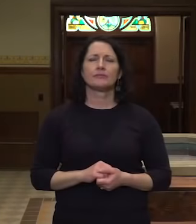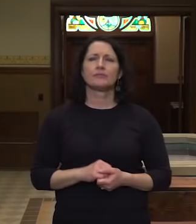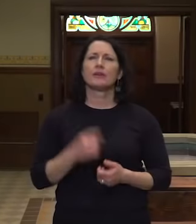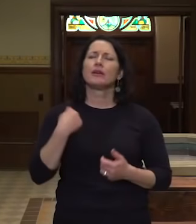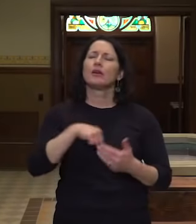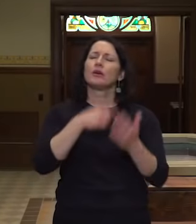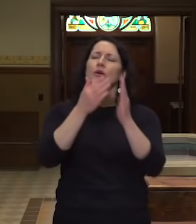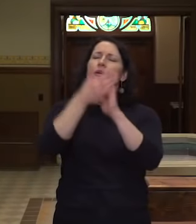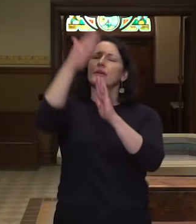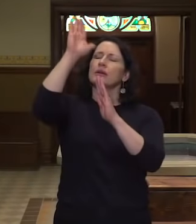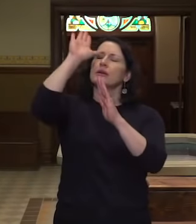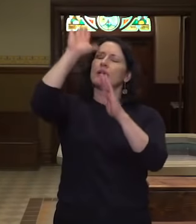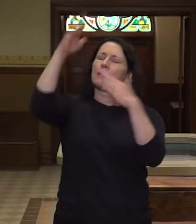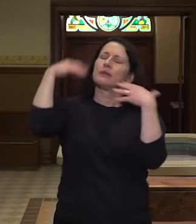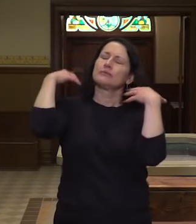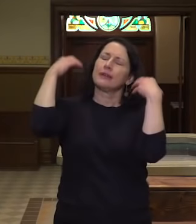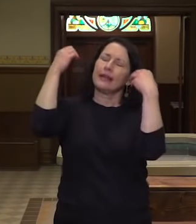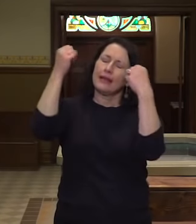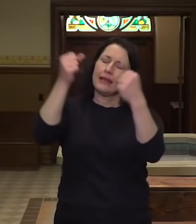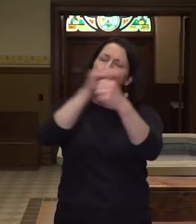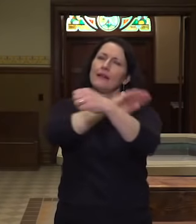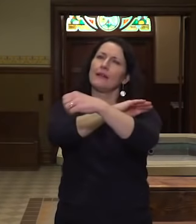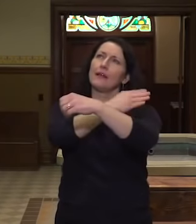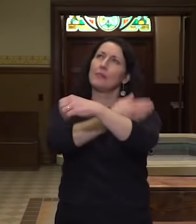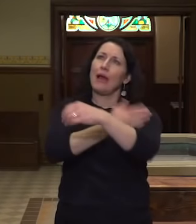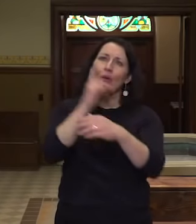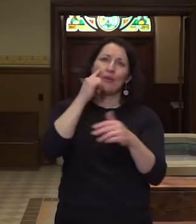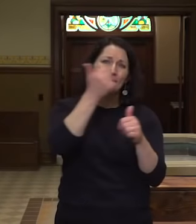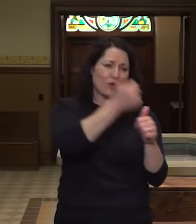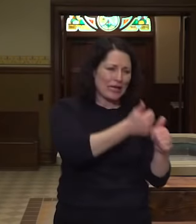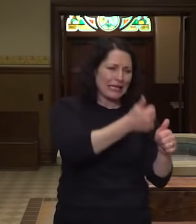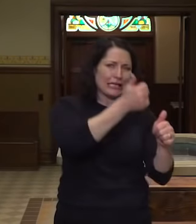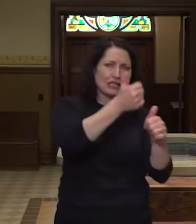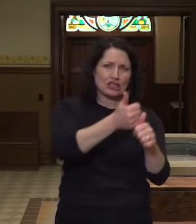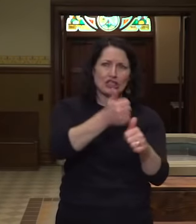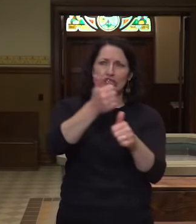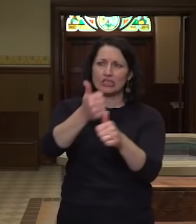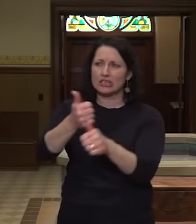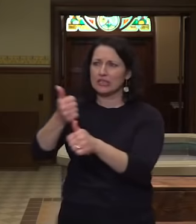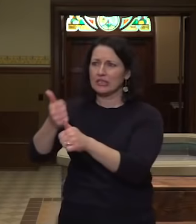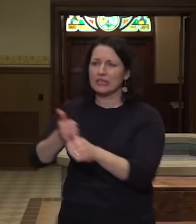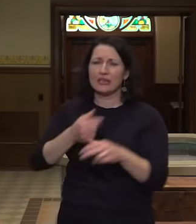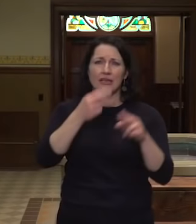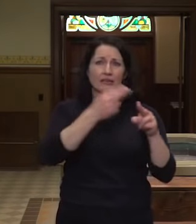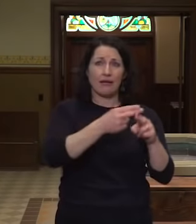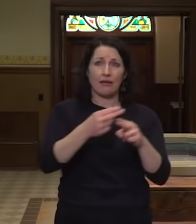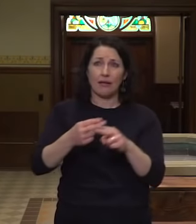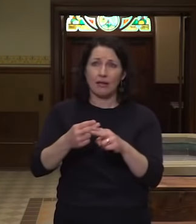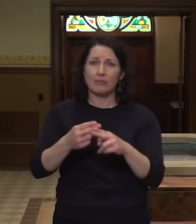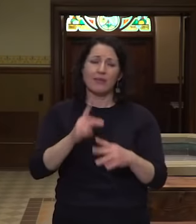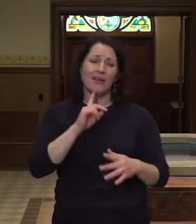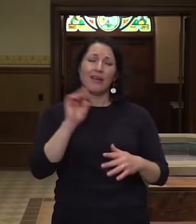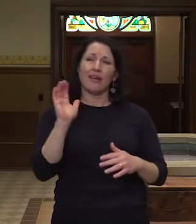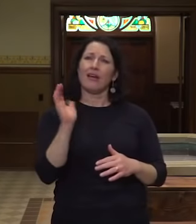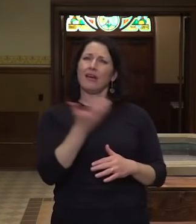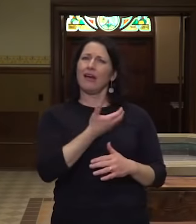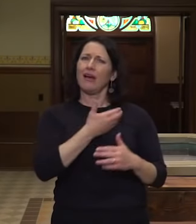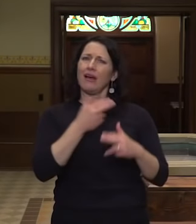We ask God's healing power to rest upon each of them and all those we carry in our hearts this